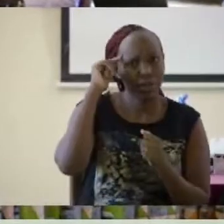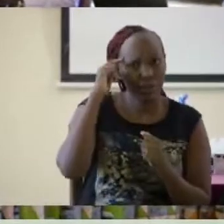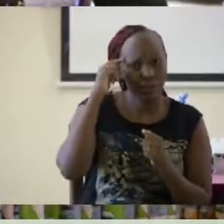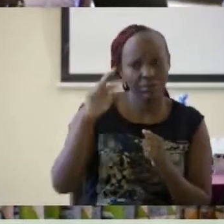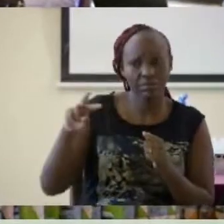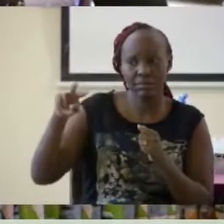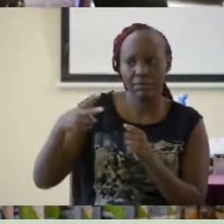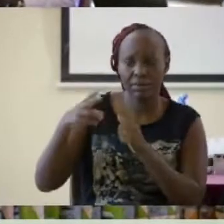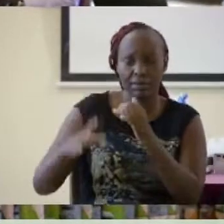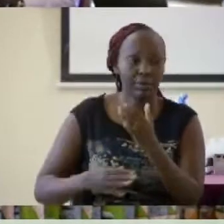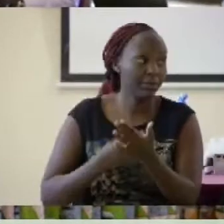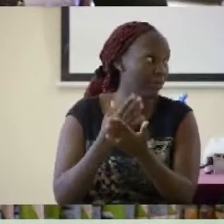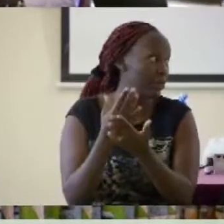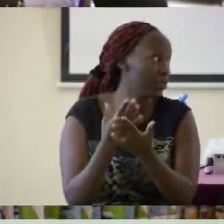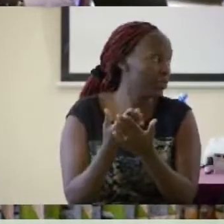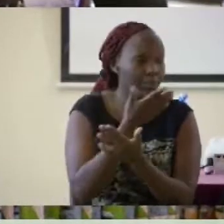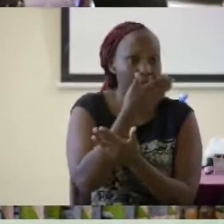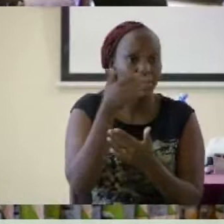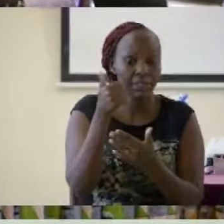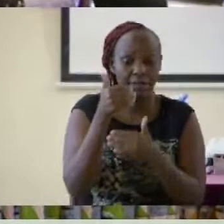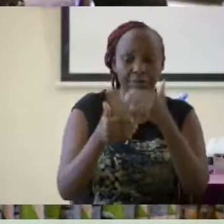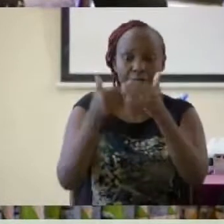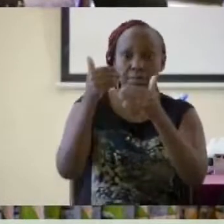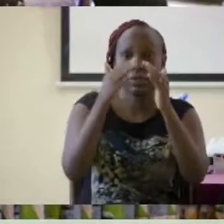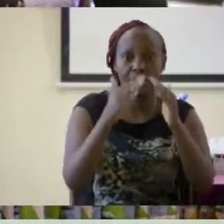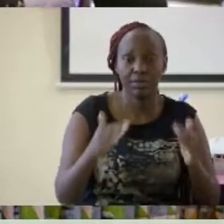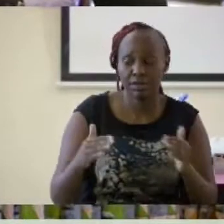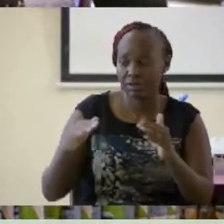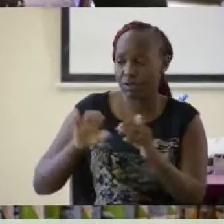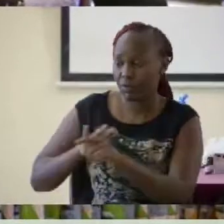proposal to build houses for widows.